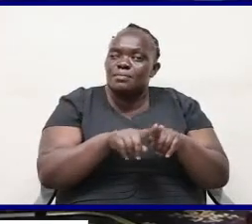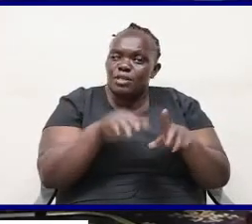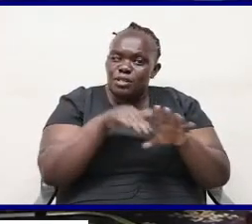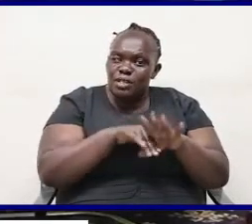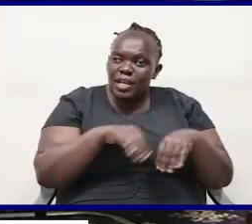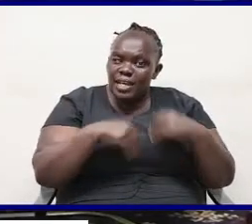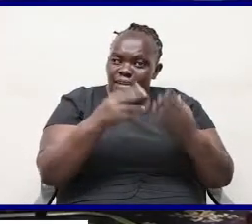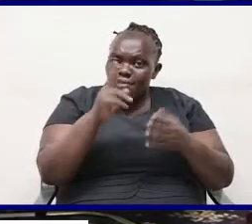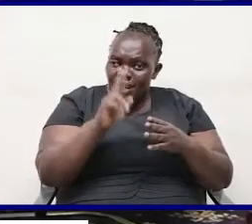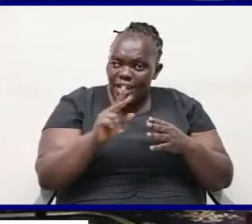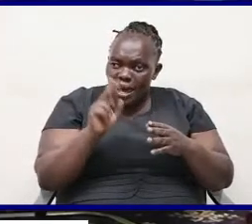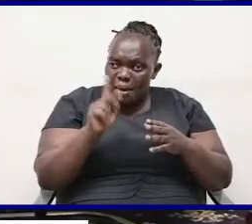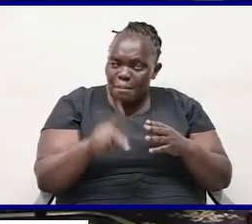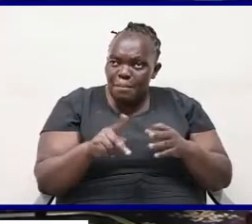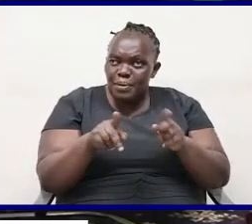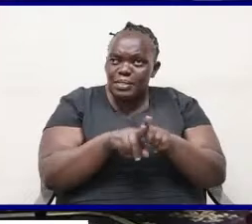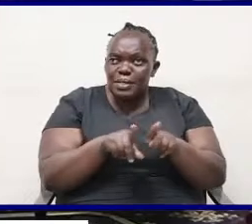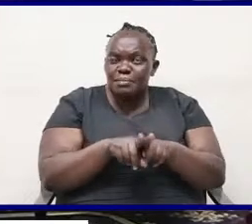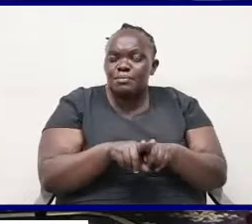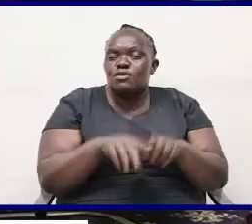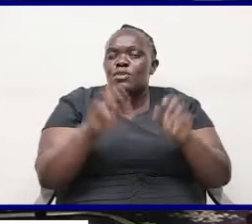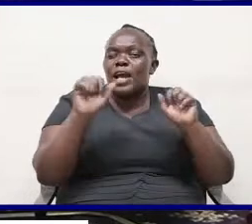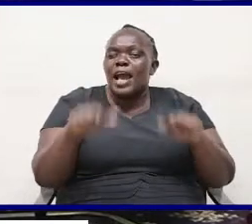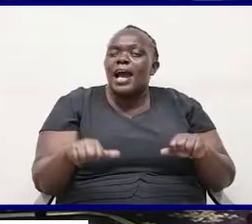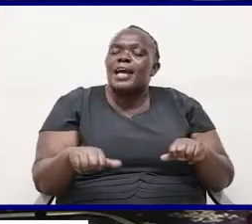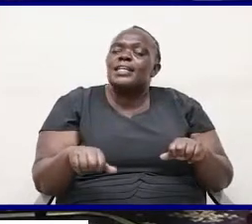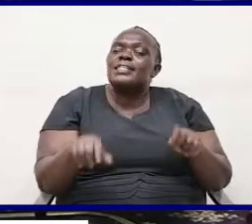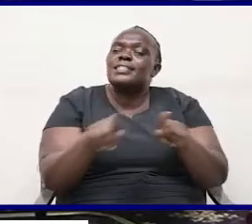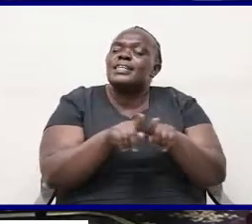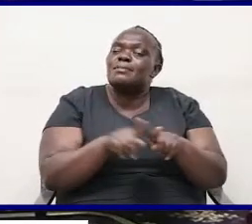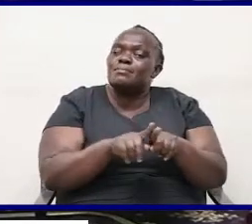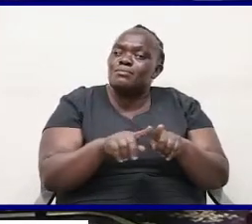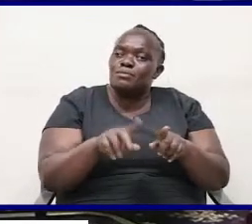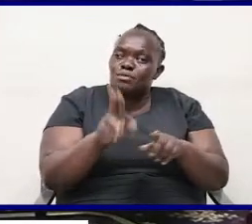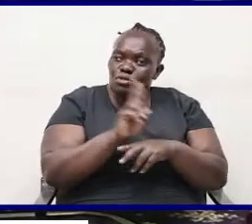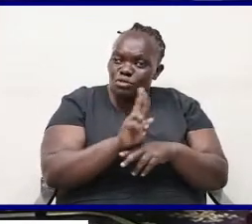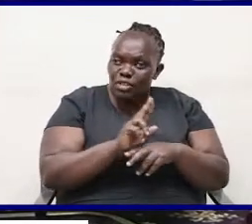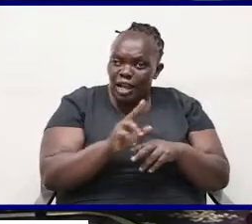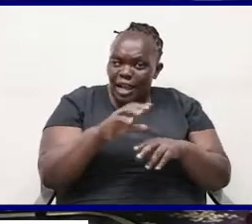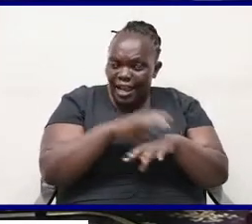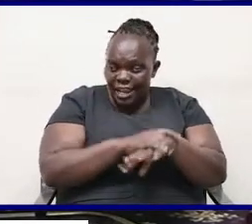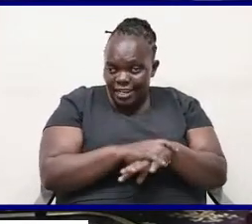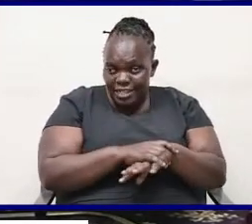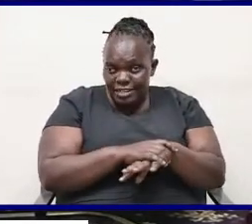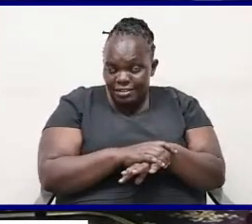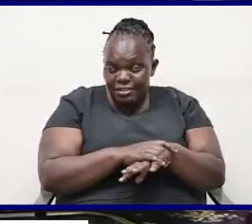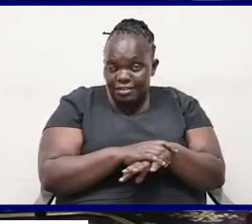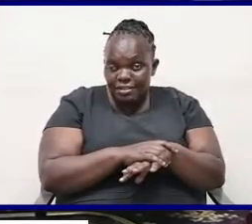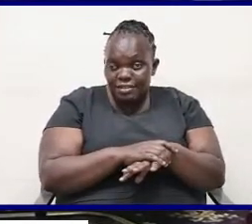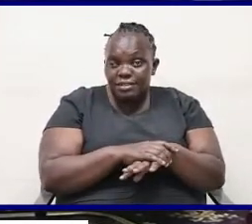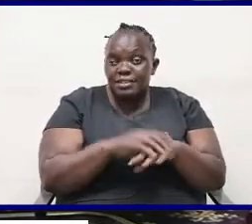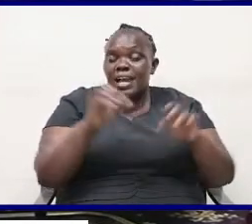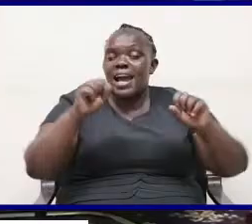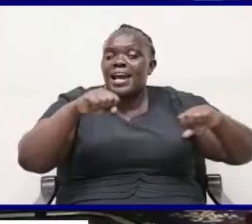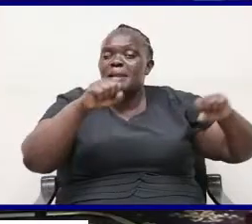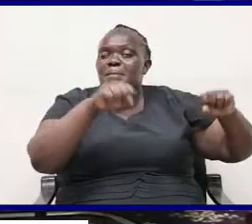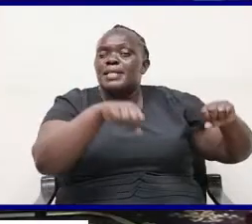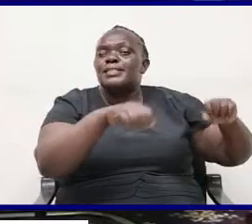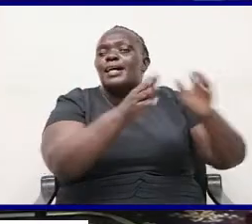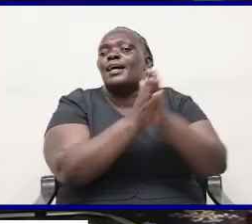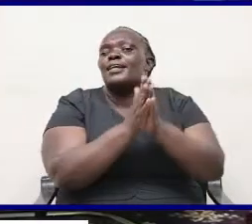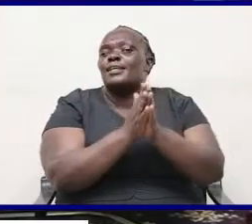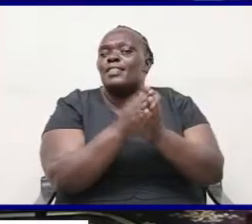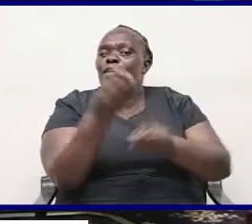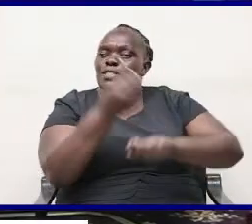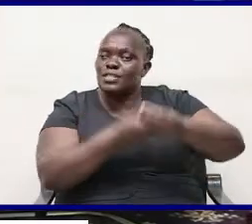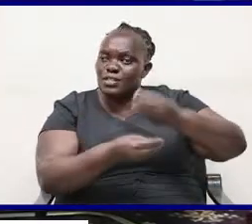have, given our comparative advantage, that we can actually use to get us to leapfrog the agreement and